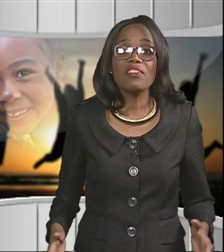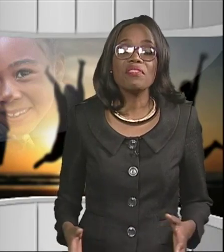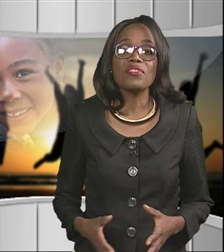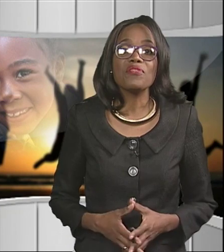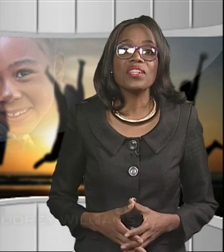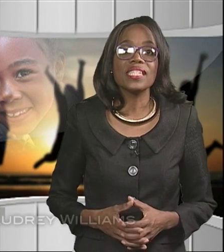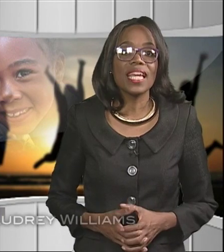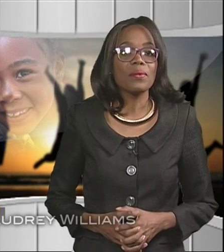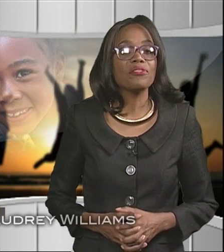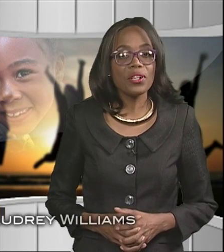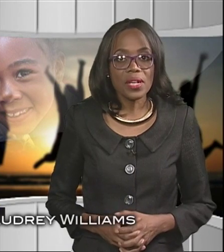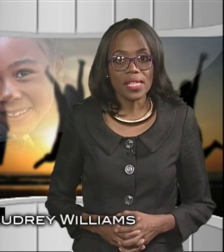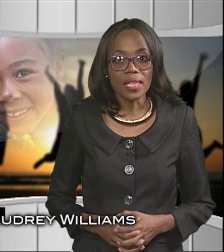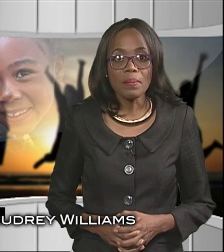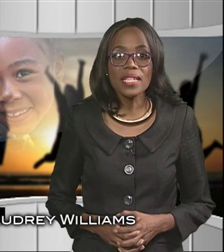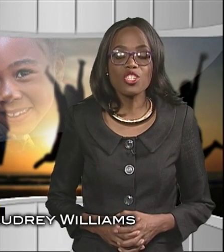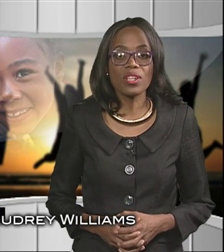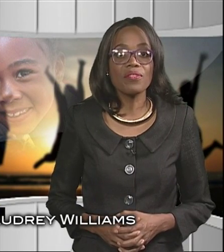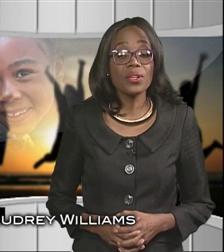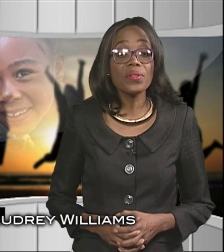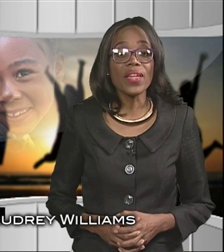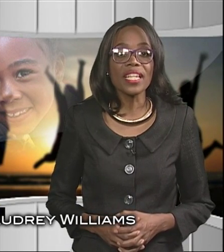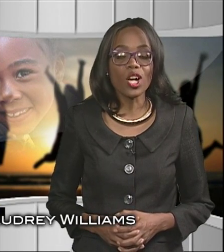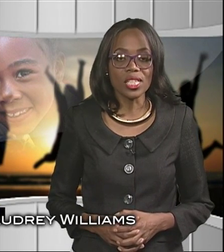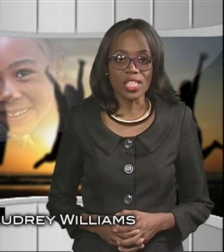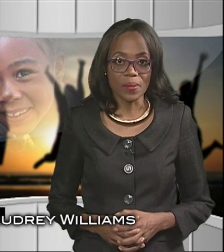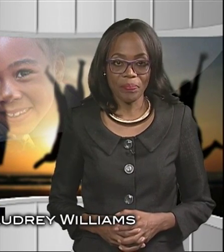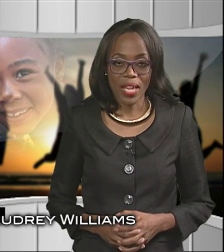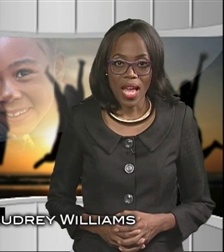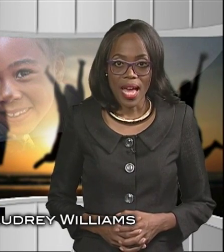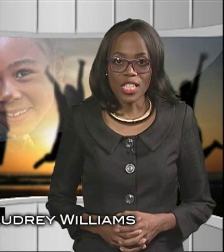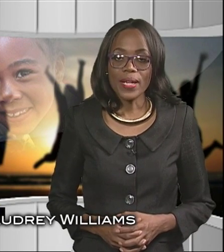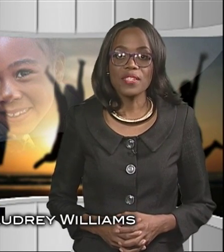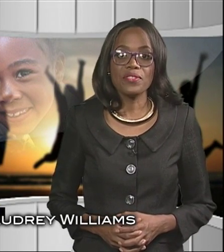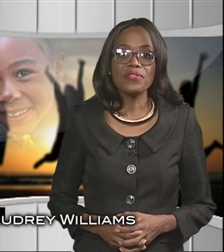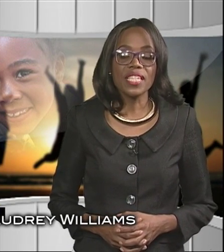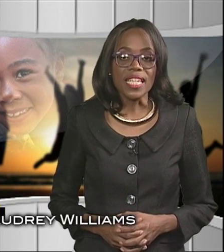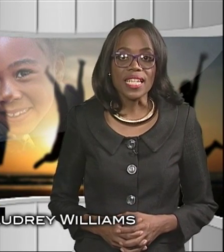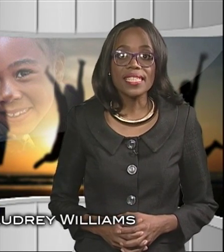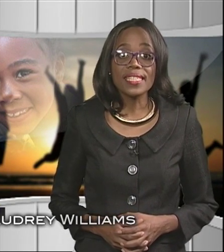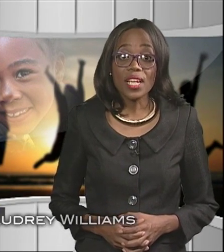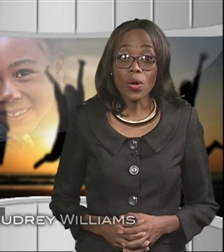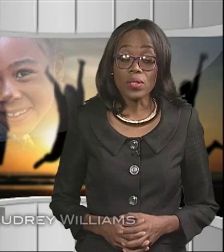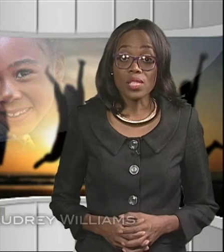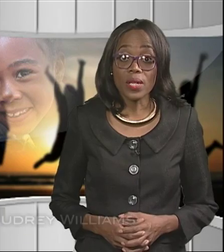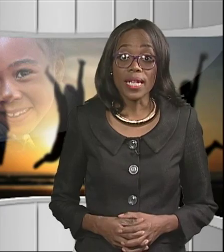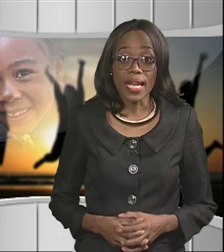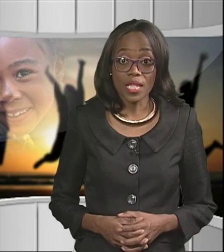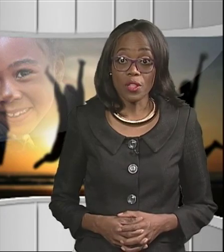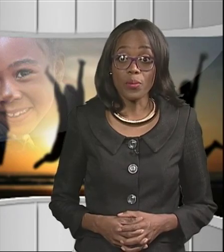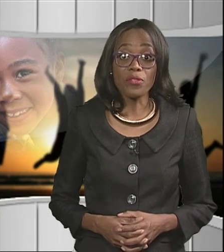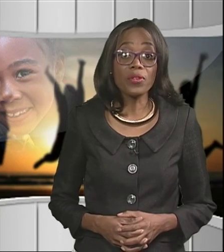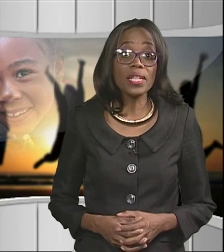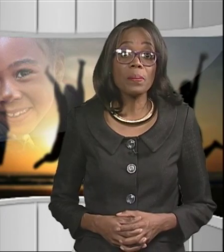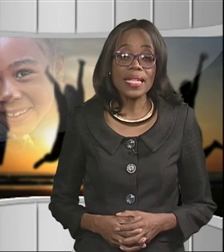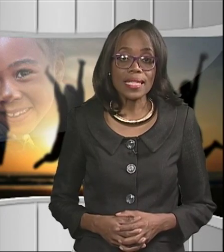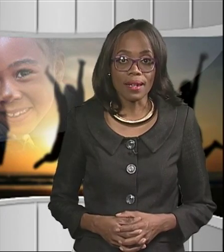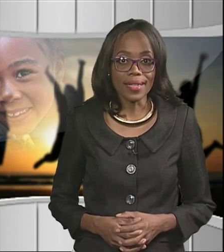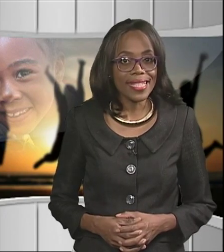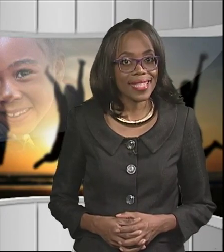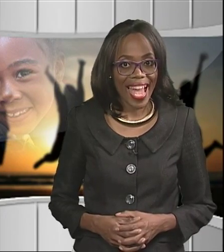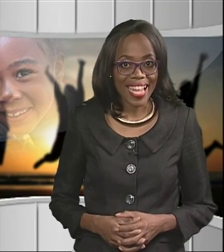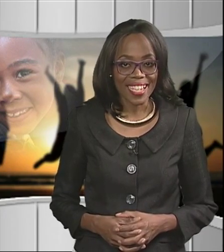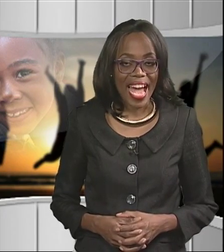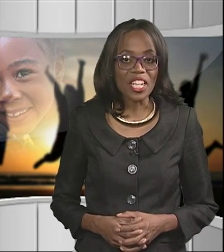Our year in review for today will focus on the Ministry of Youth and Culture. In 2015, stakeholders were connected with Portfolio